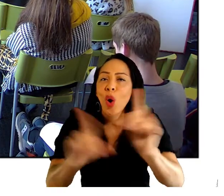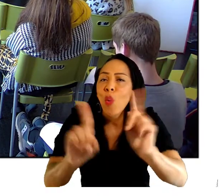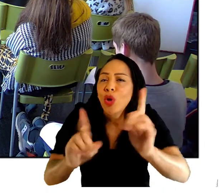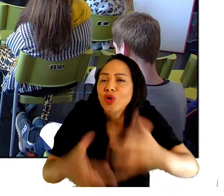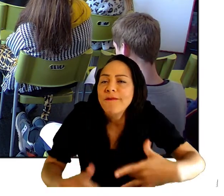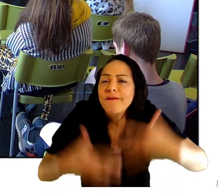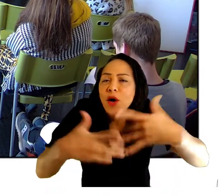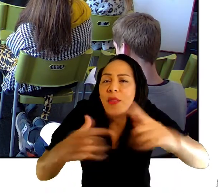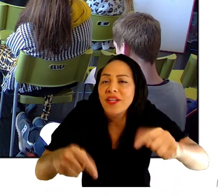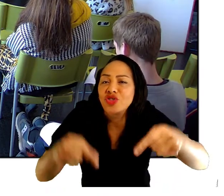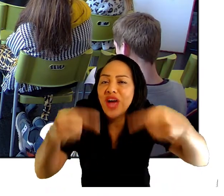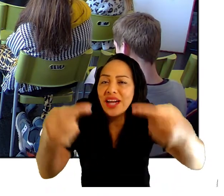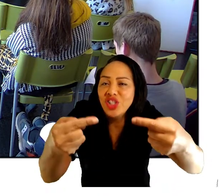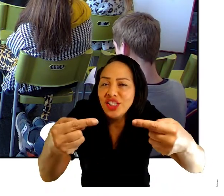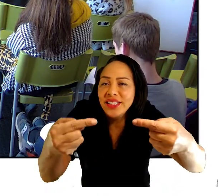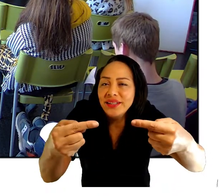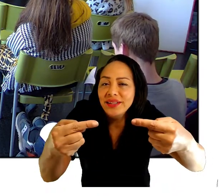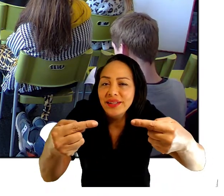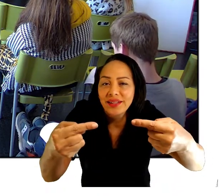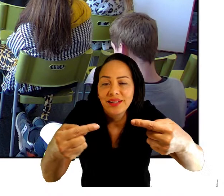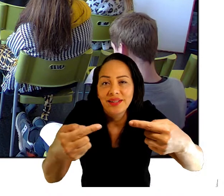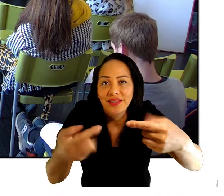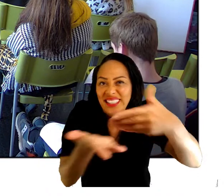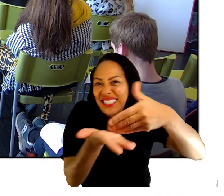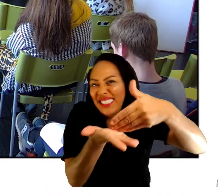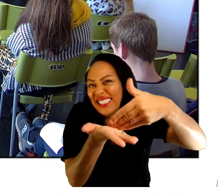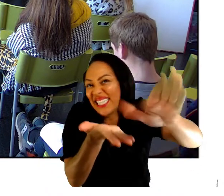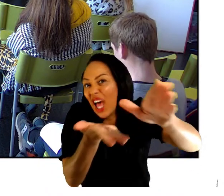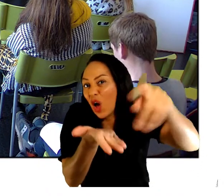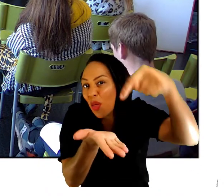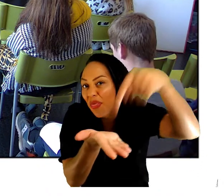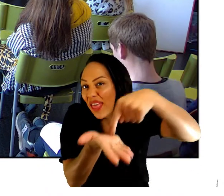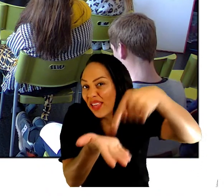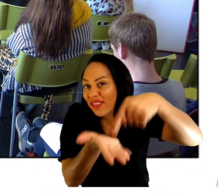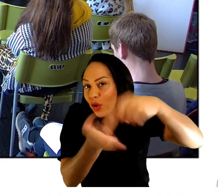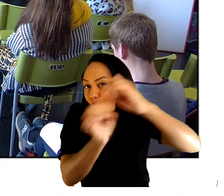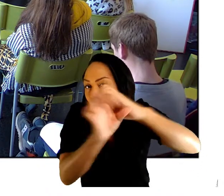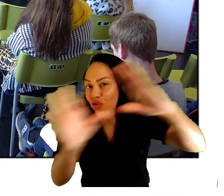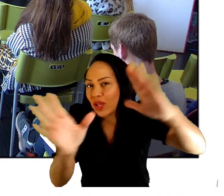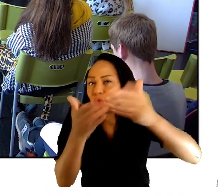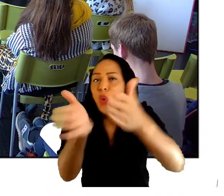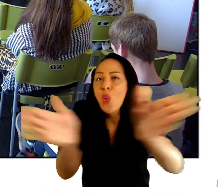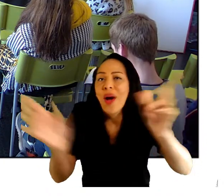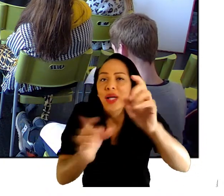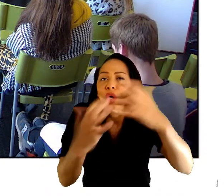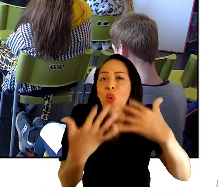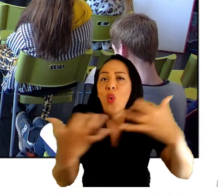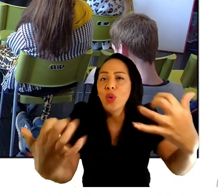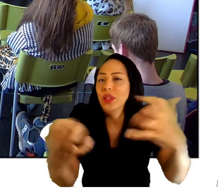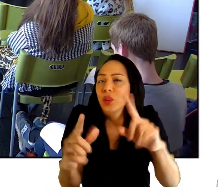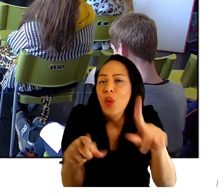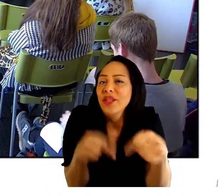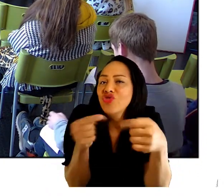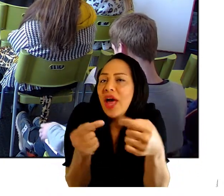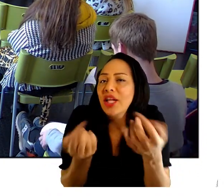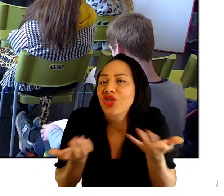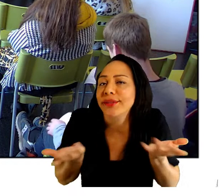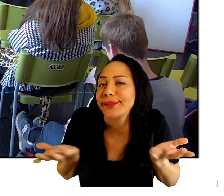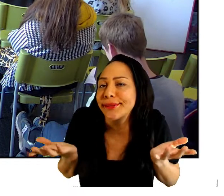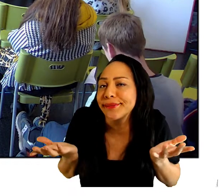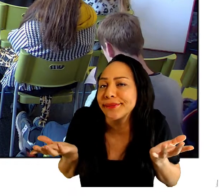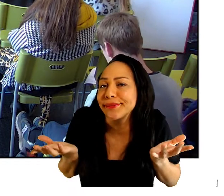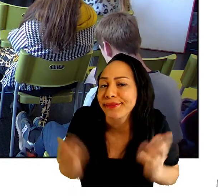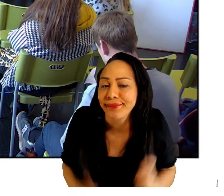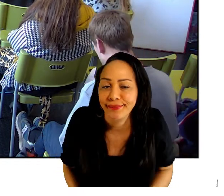come to describe or even sell this to a wider audience? Yeah. So the first